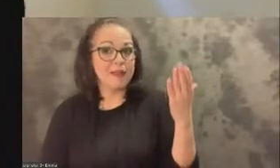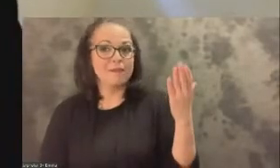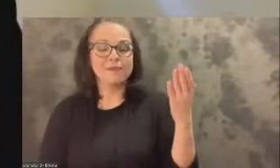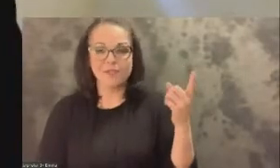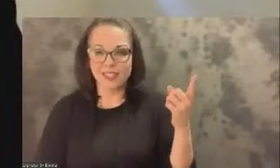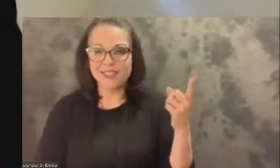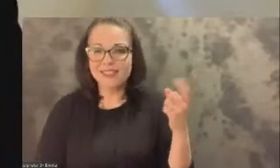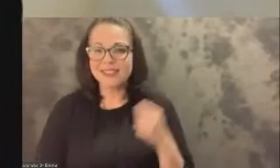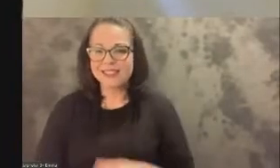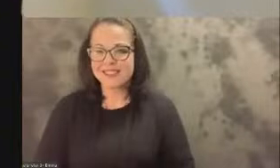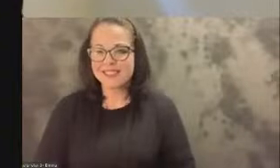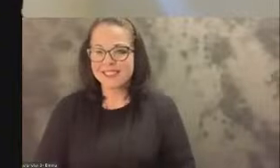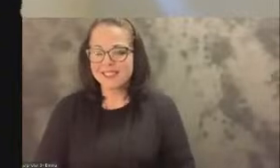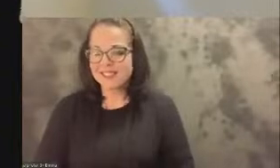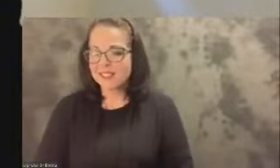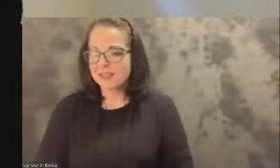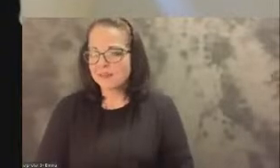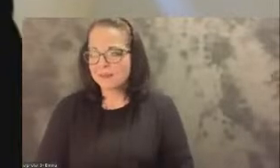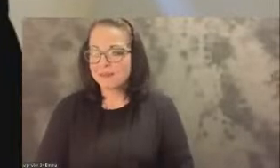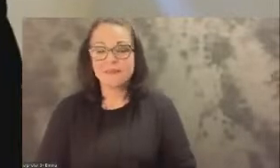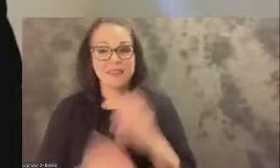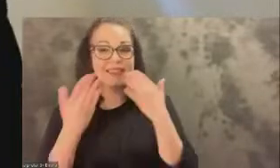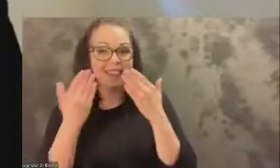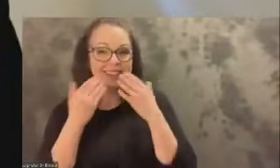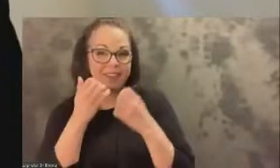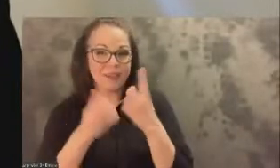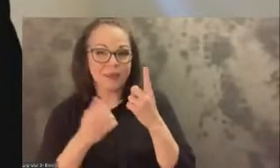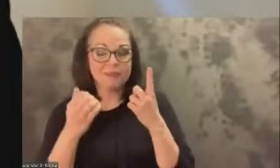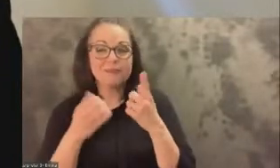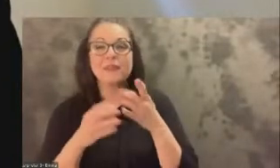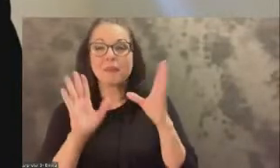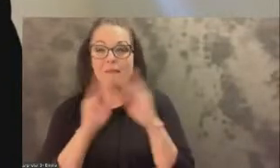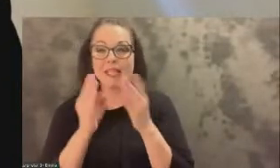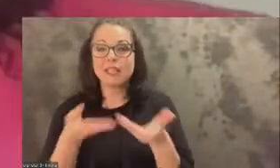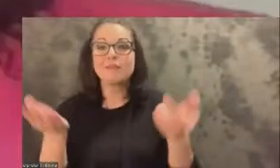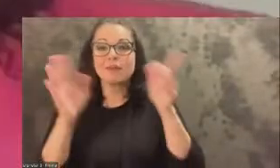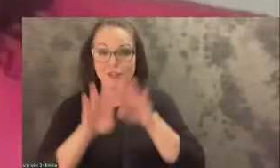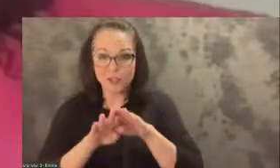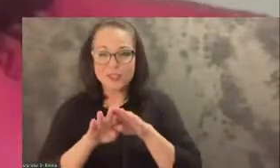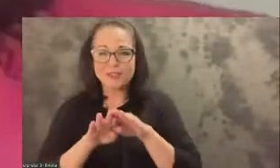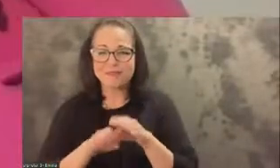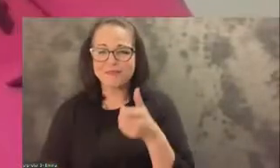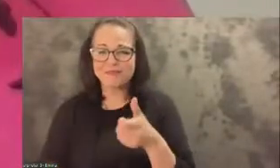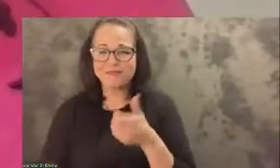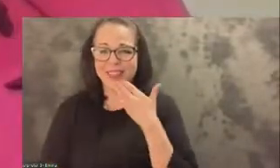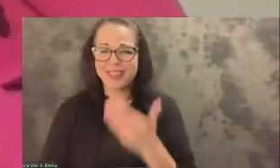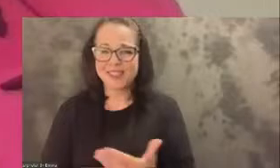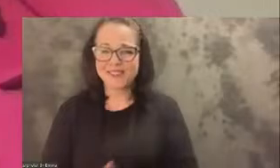Thanks, everybody. Thank you.